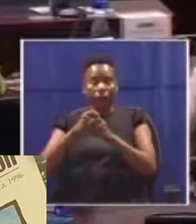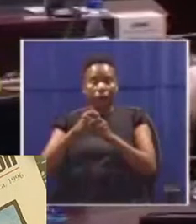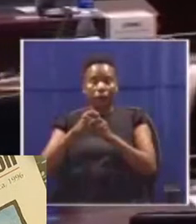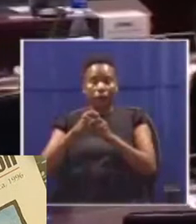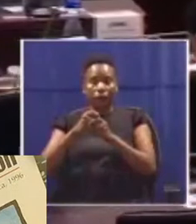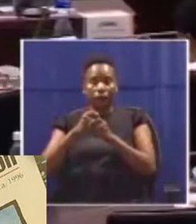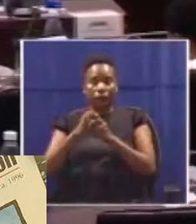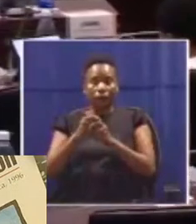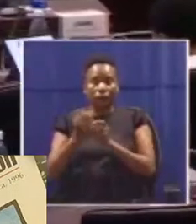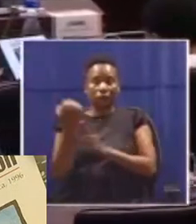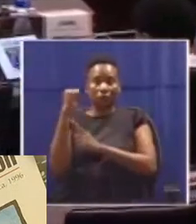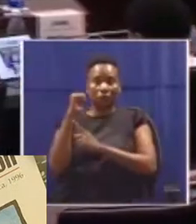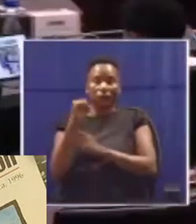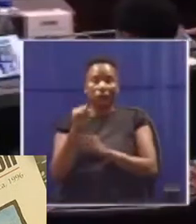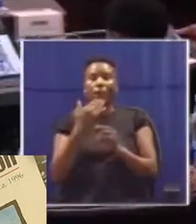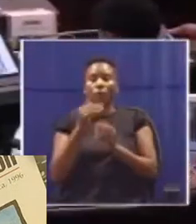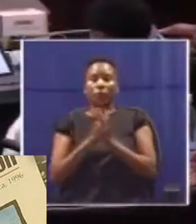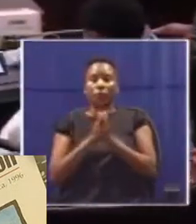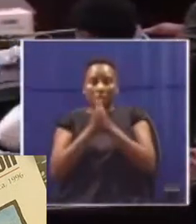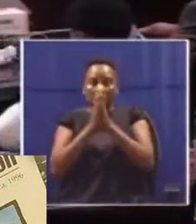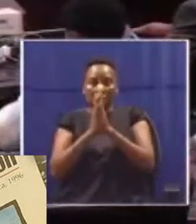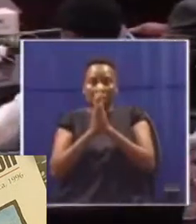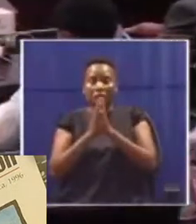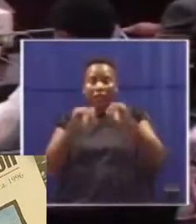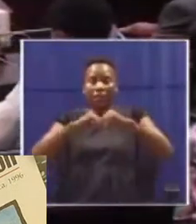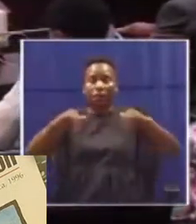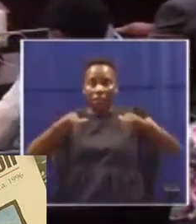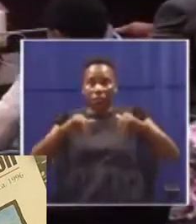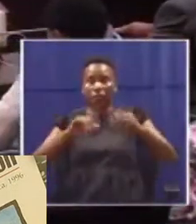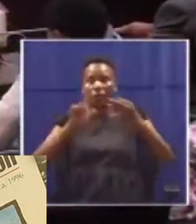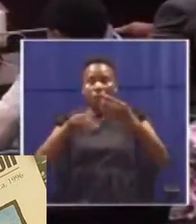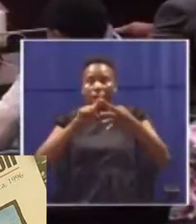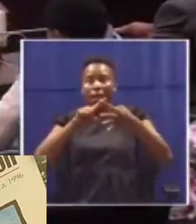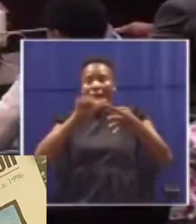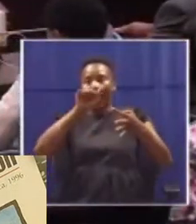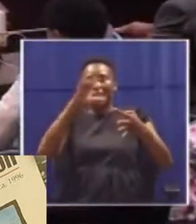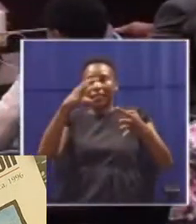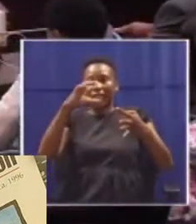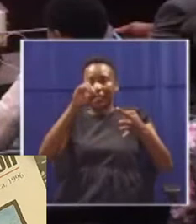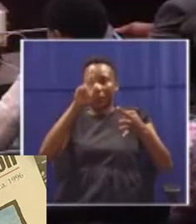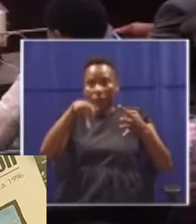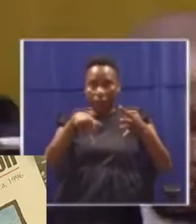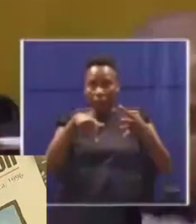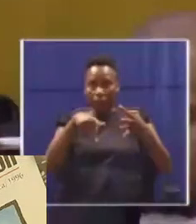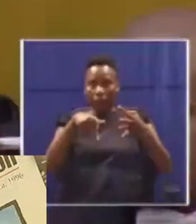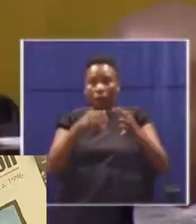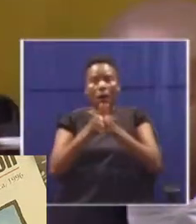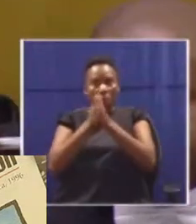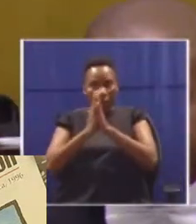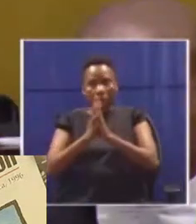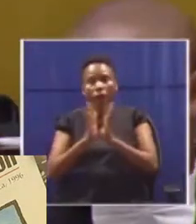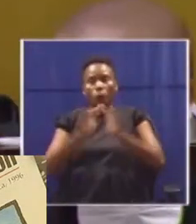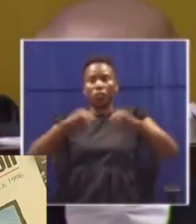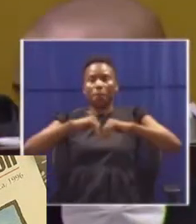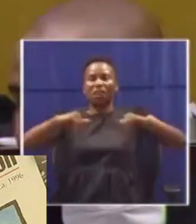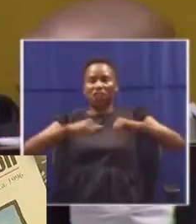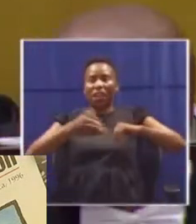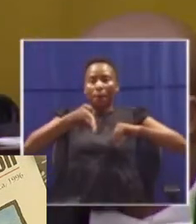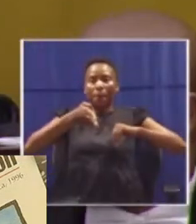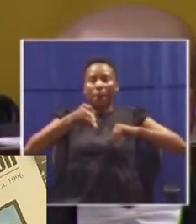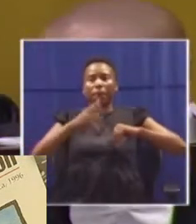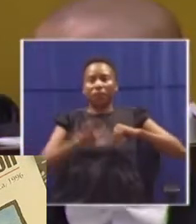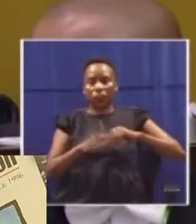Chair, please note the vociferous objection of the ACDP. Honourable members, there is a call for a division,